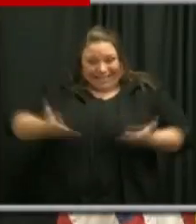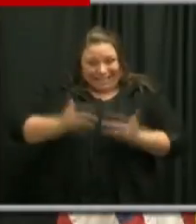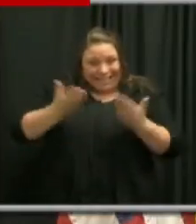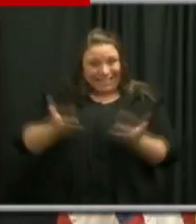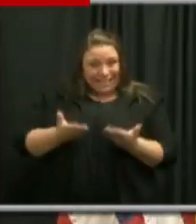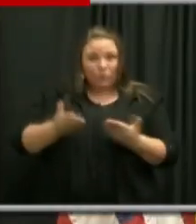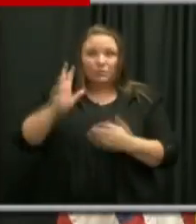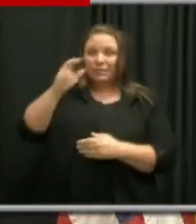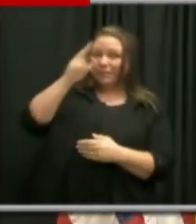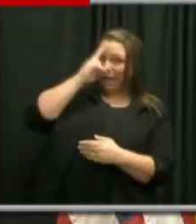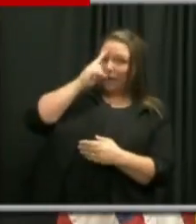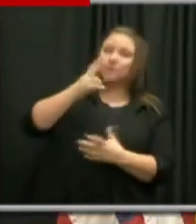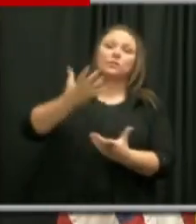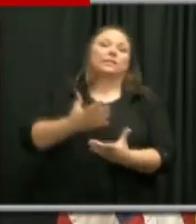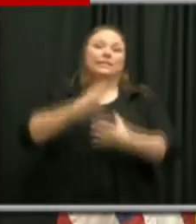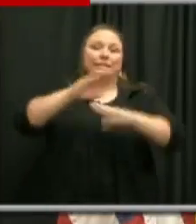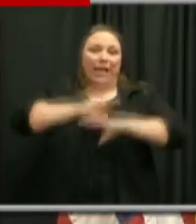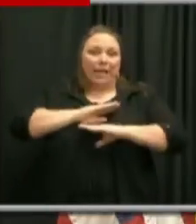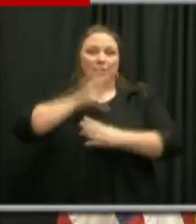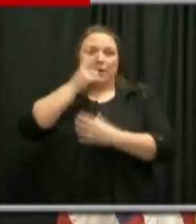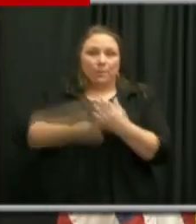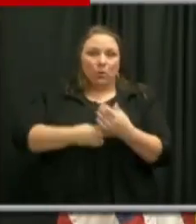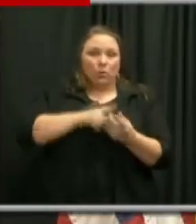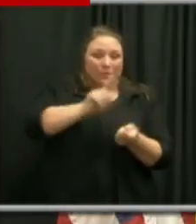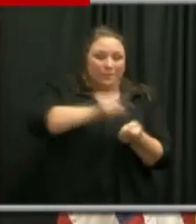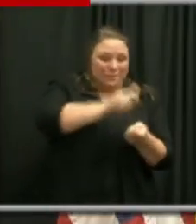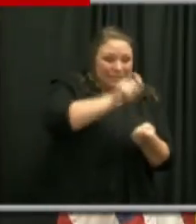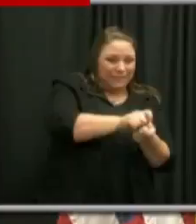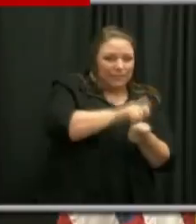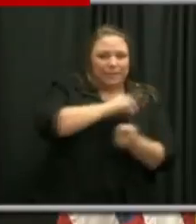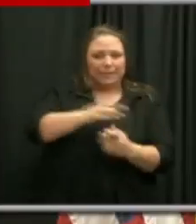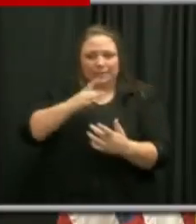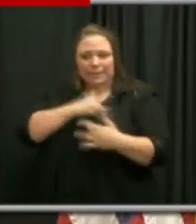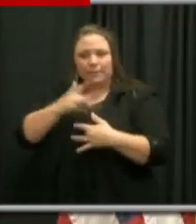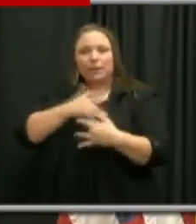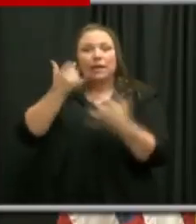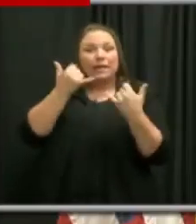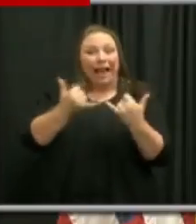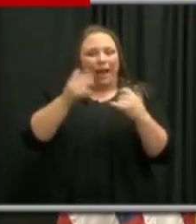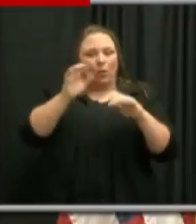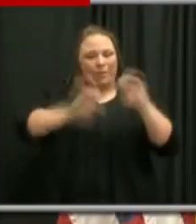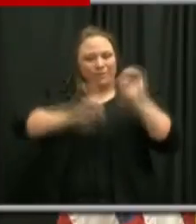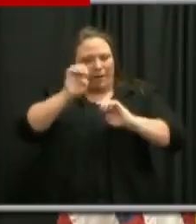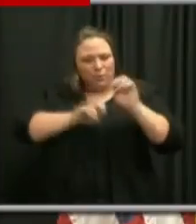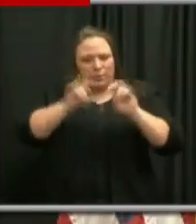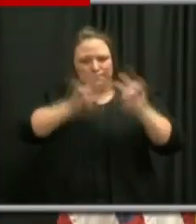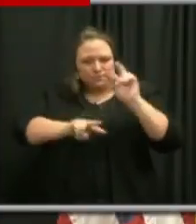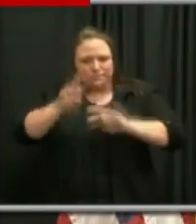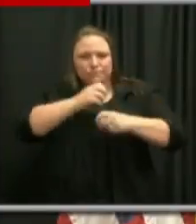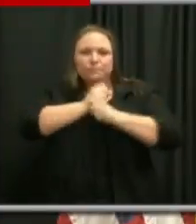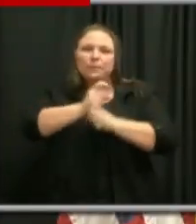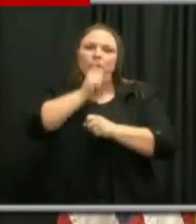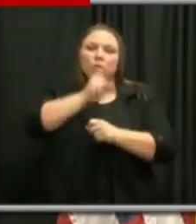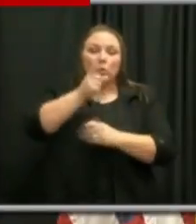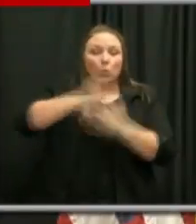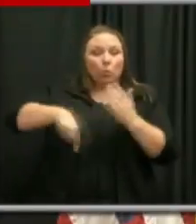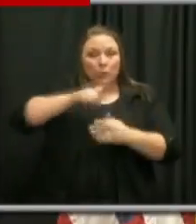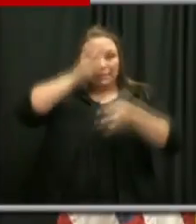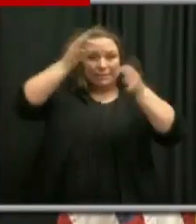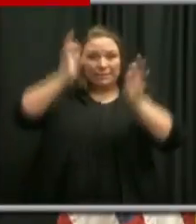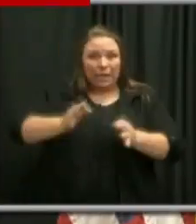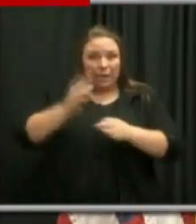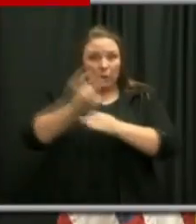those criteria of sensitivity and specificity. And we're in the process of evaluating that to make sure the antibody test that we use